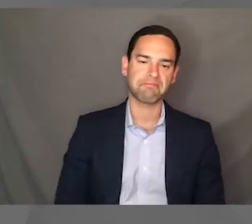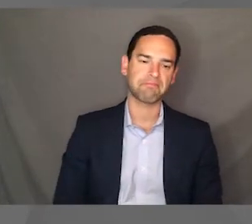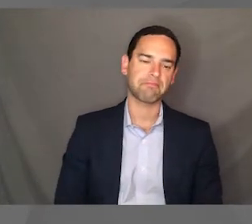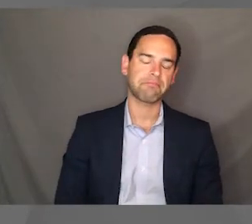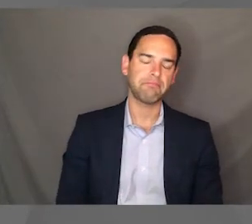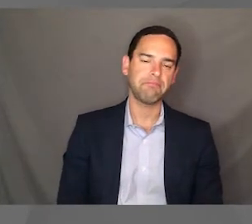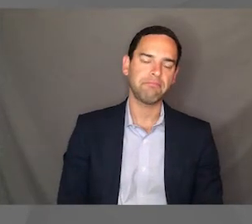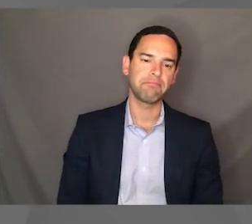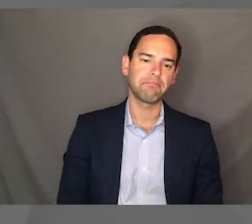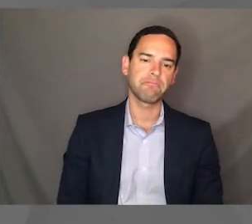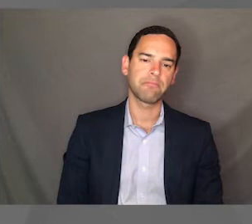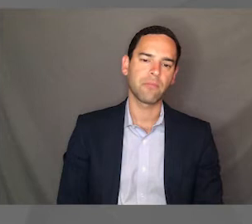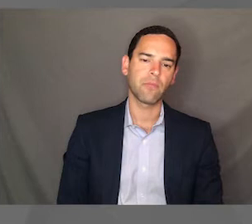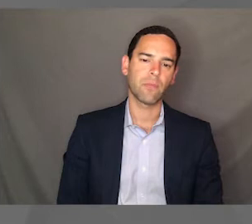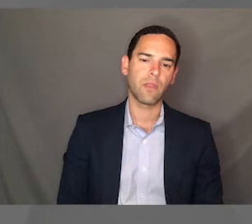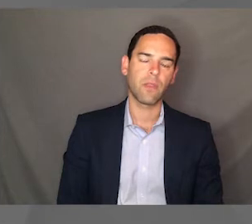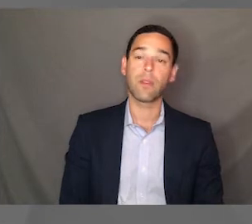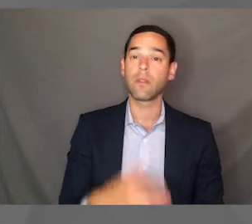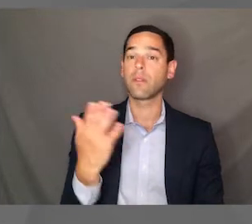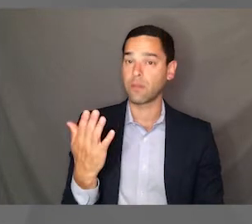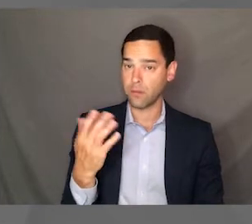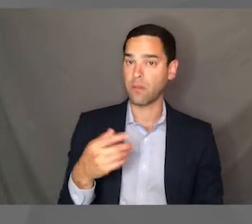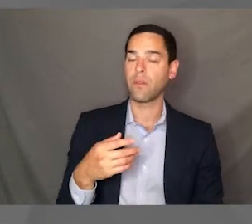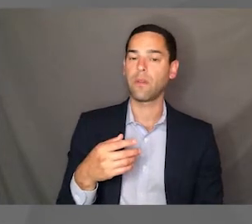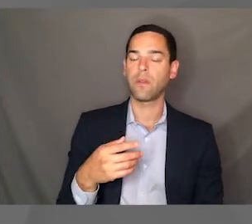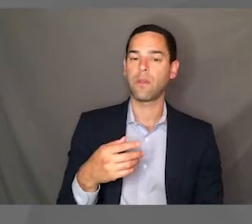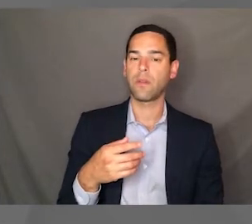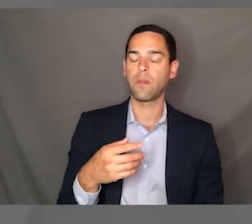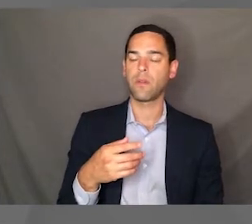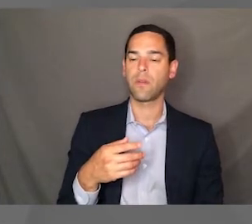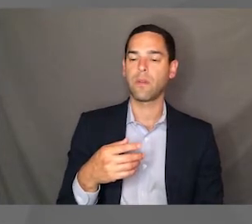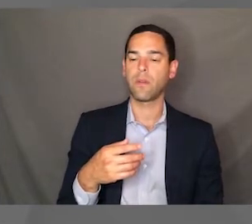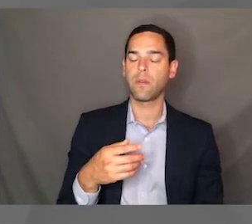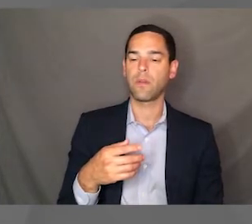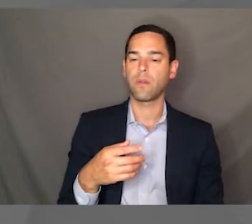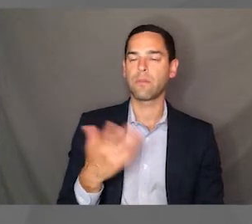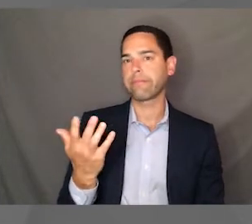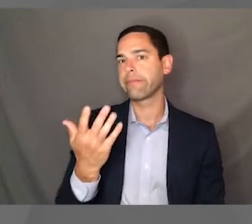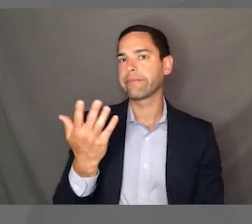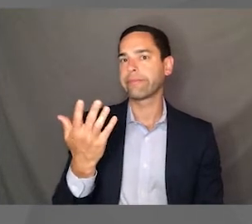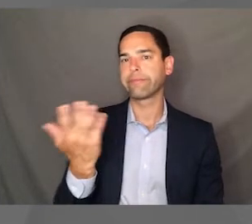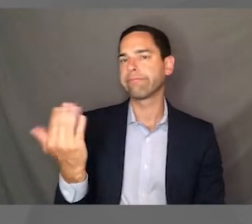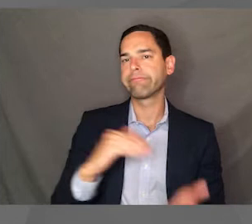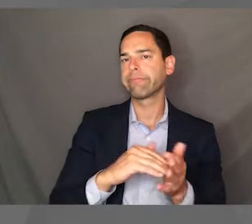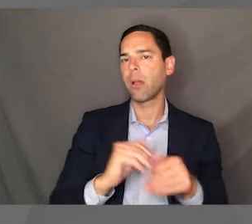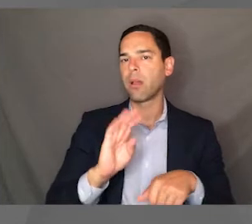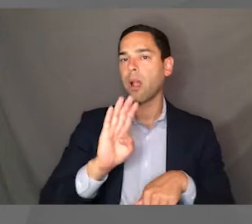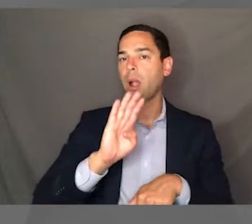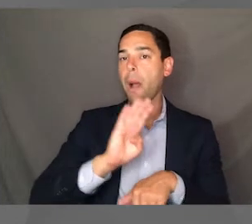However, there are certain things that the companies and